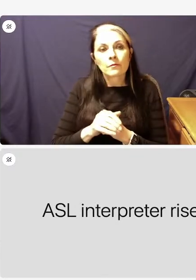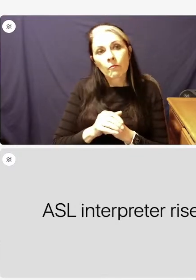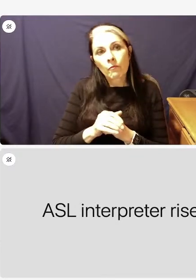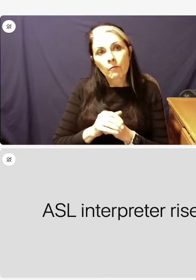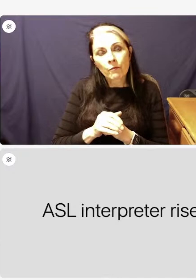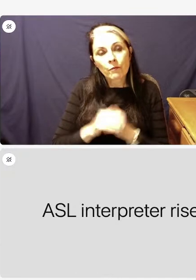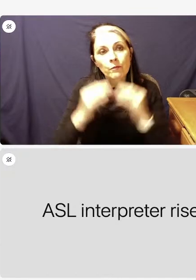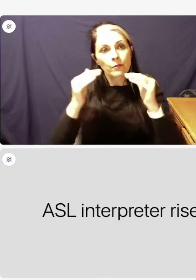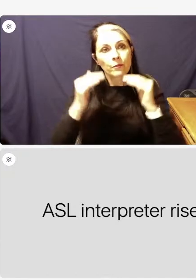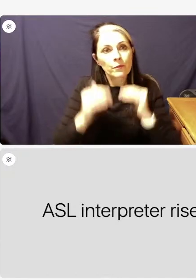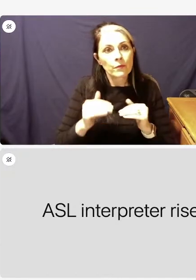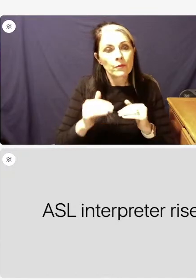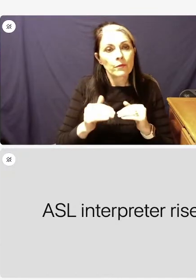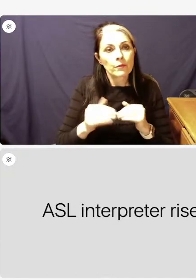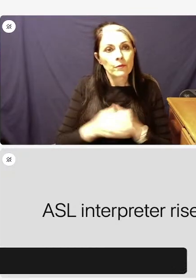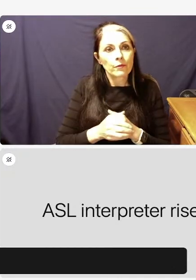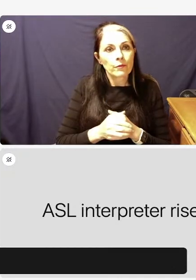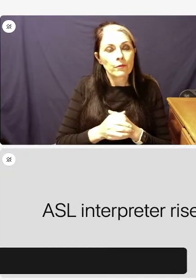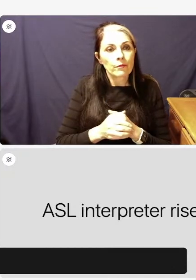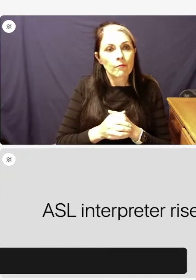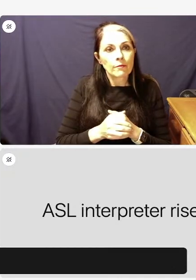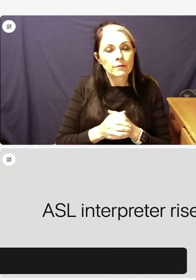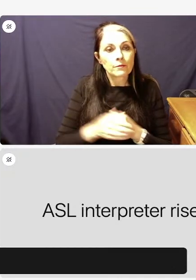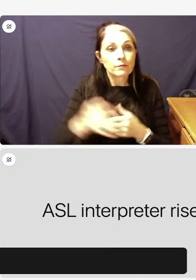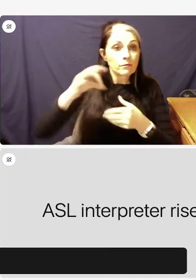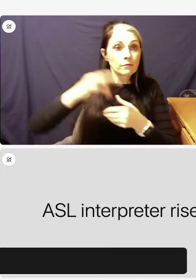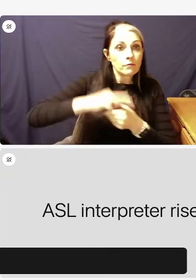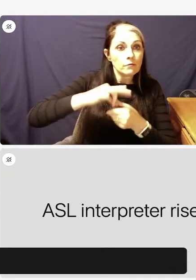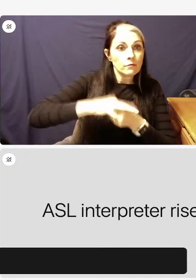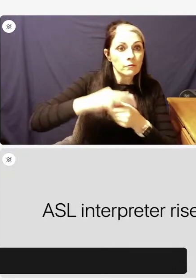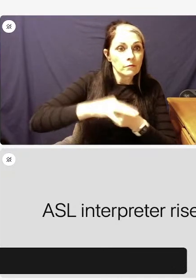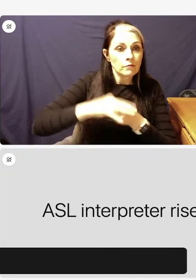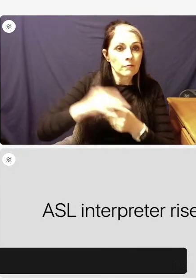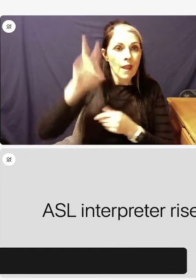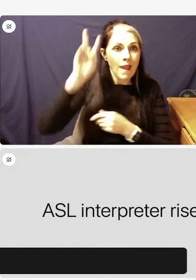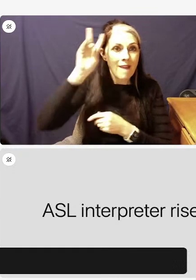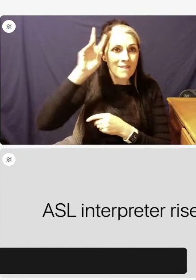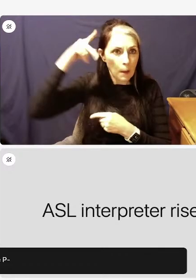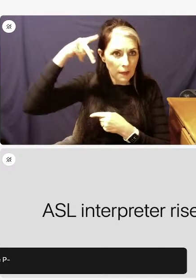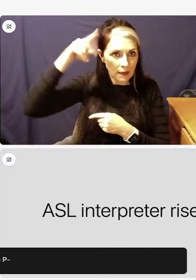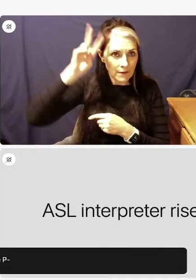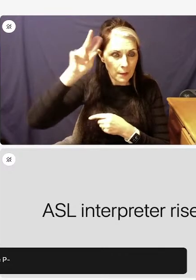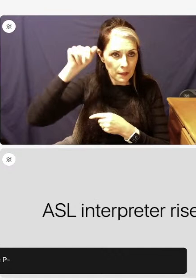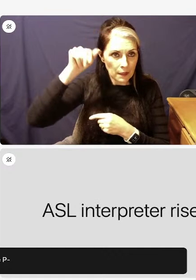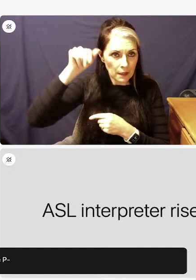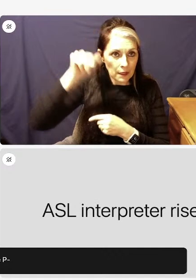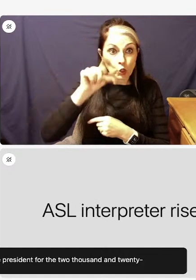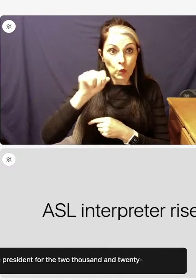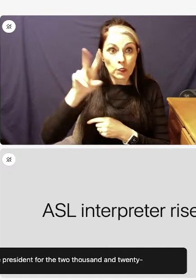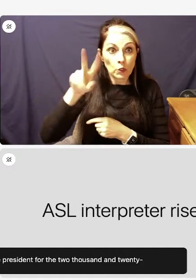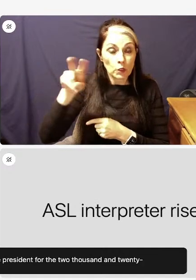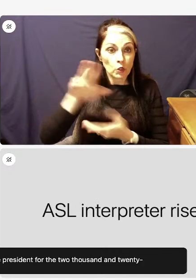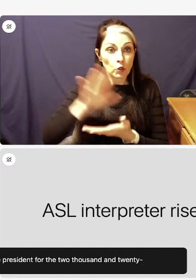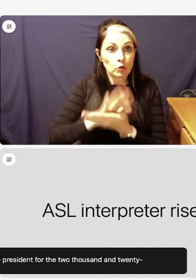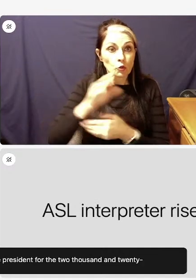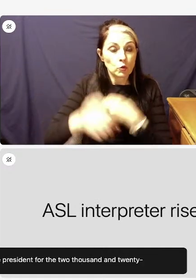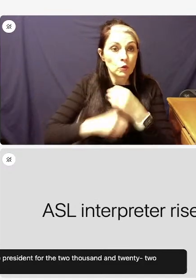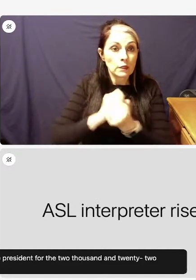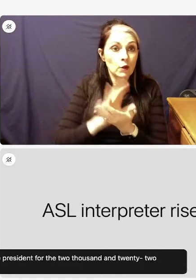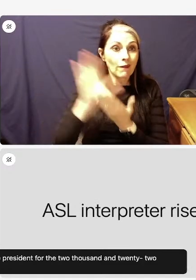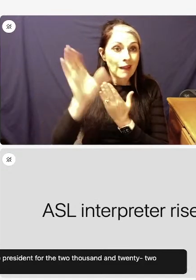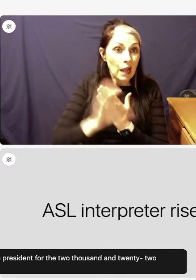all right the next office for appointment for election if you will is the office of vice president for the 2022 school year uh shimmy calendar